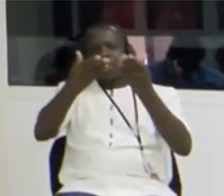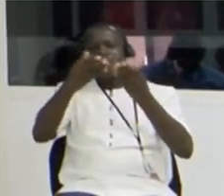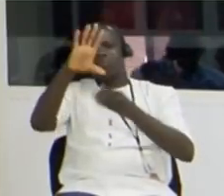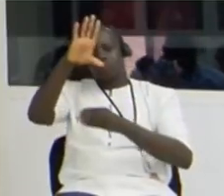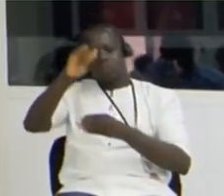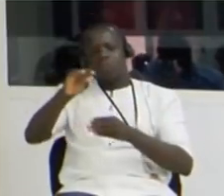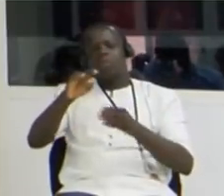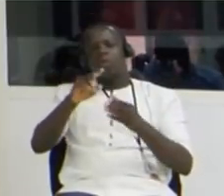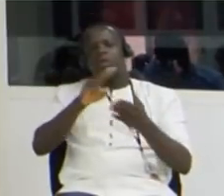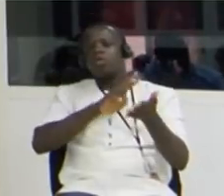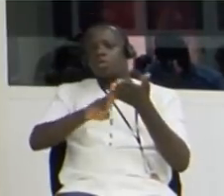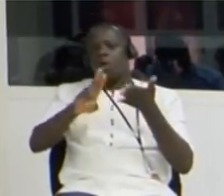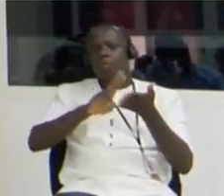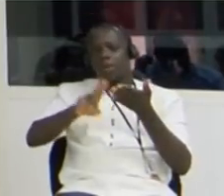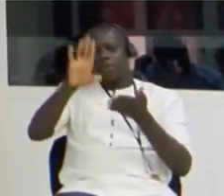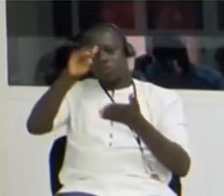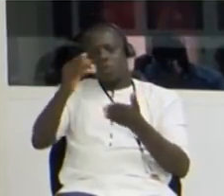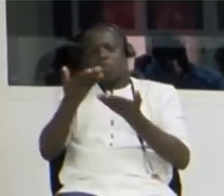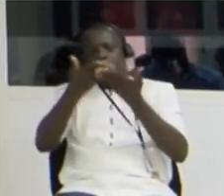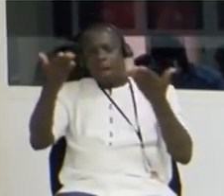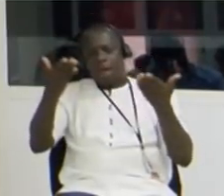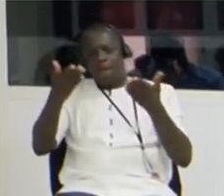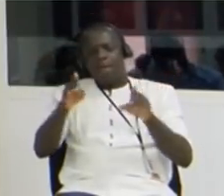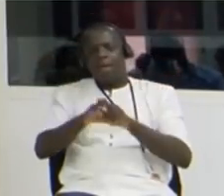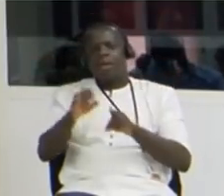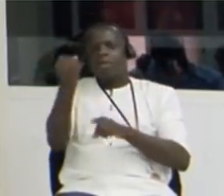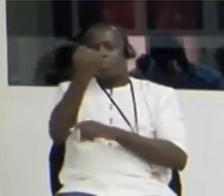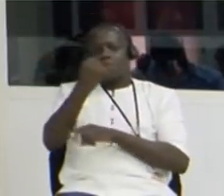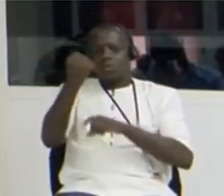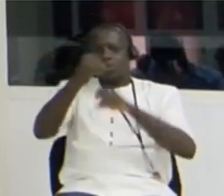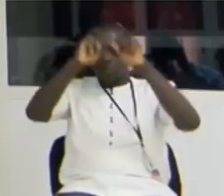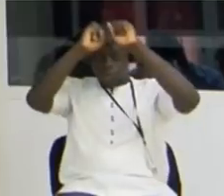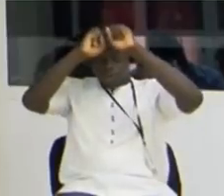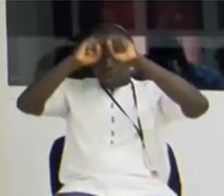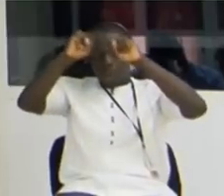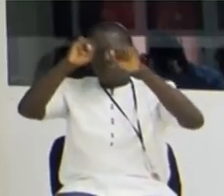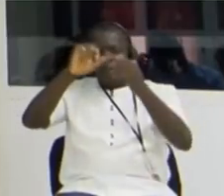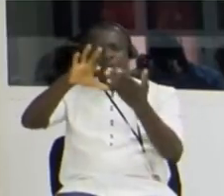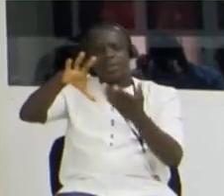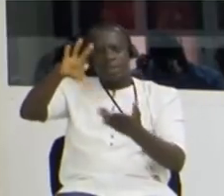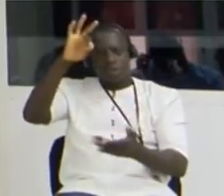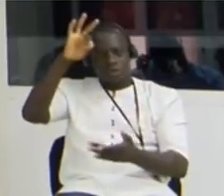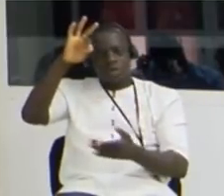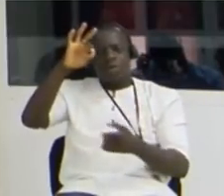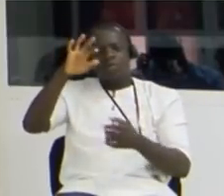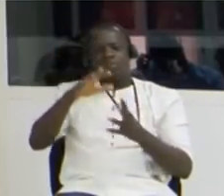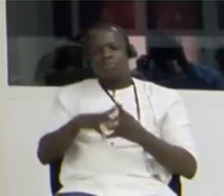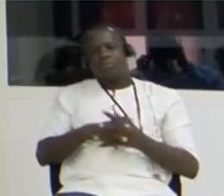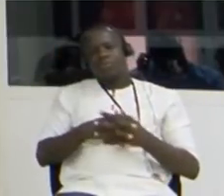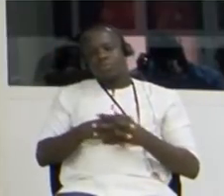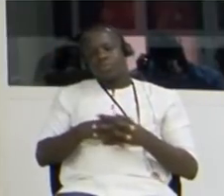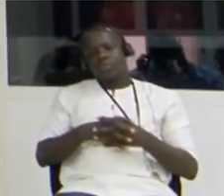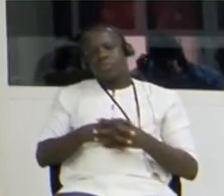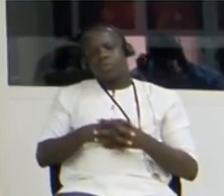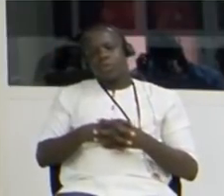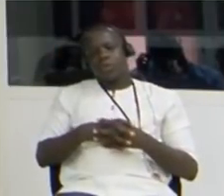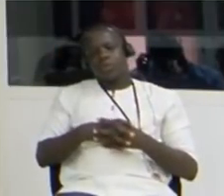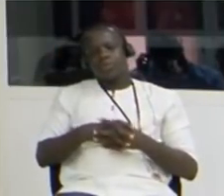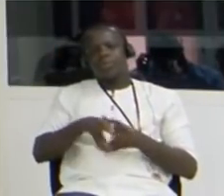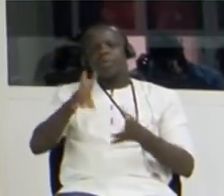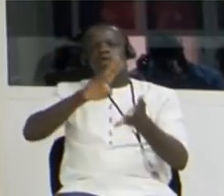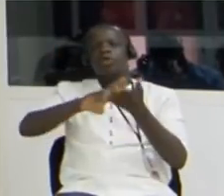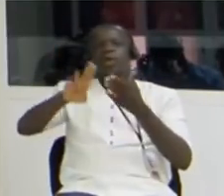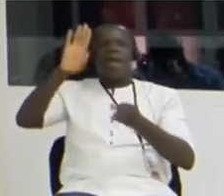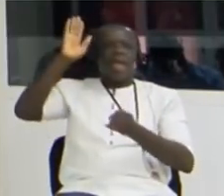and normally, because it's a cabinet. I think it's a cabinet decision, something like that. And normally, after the